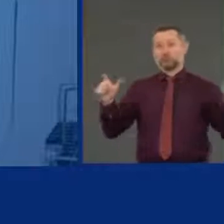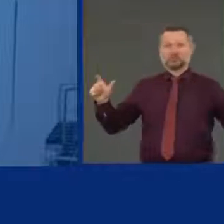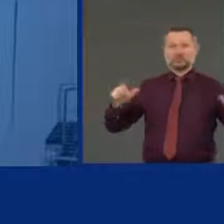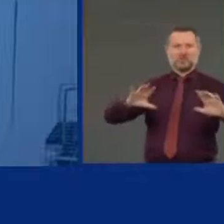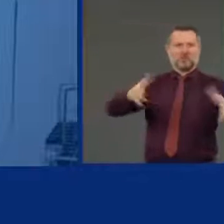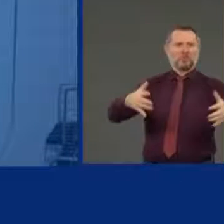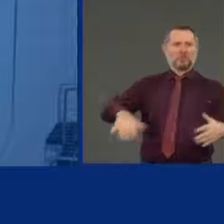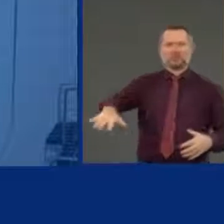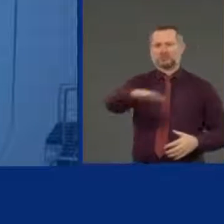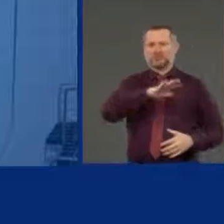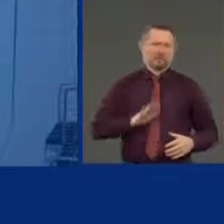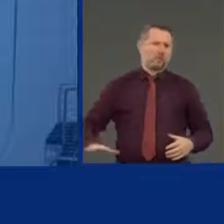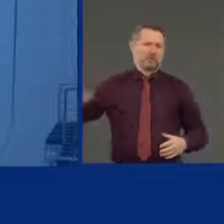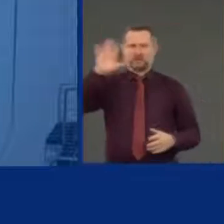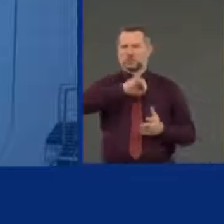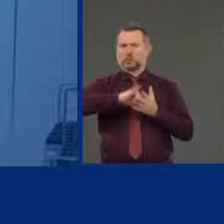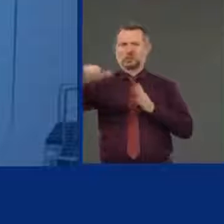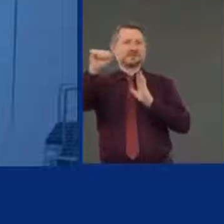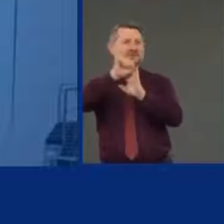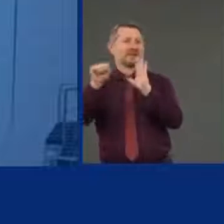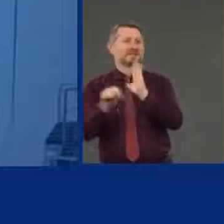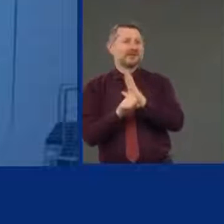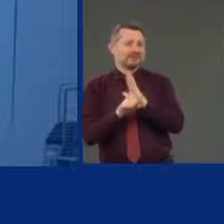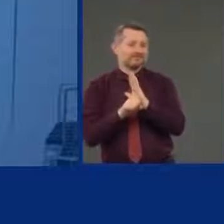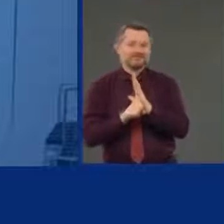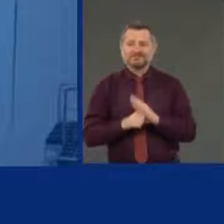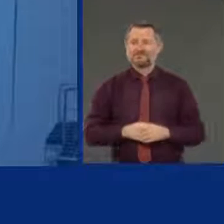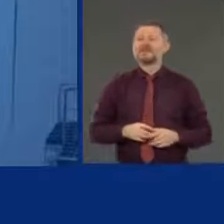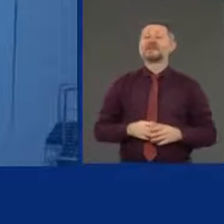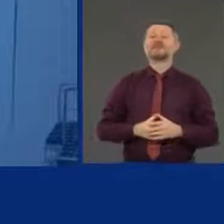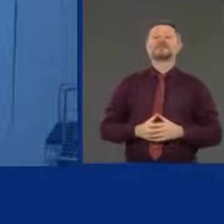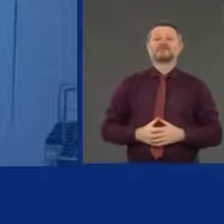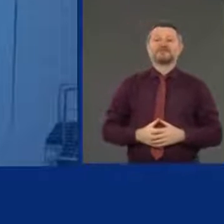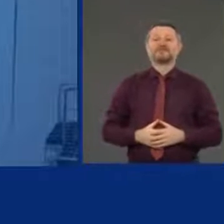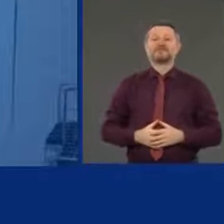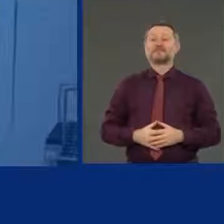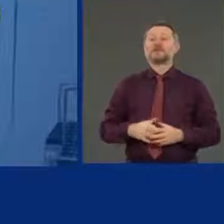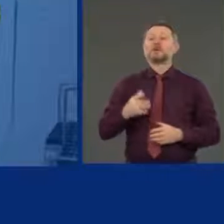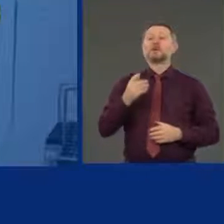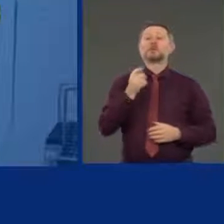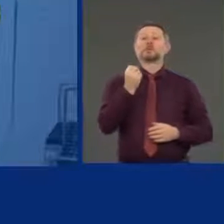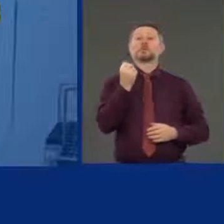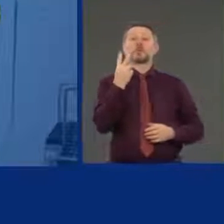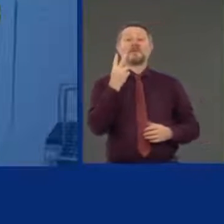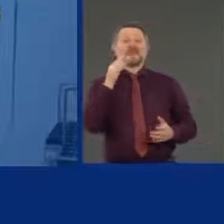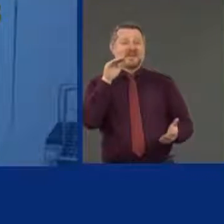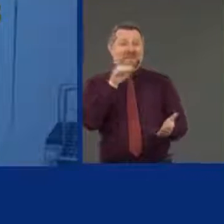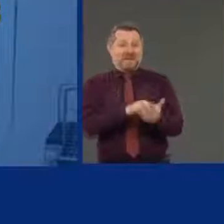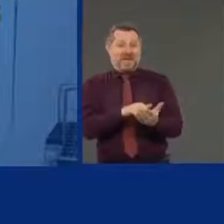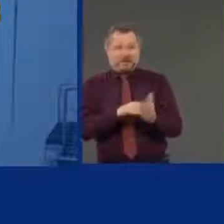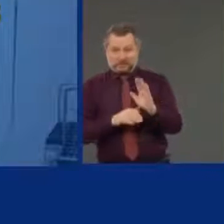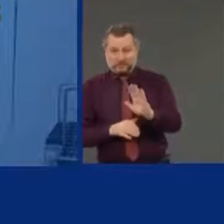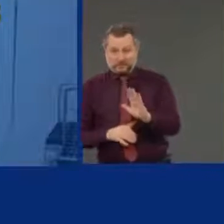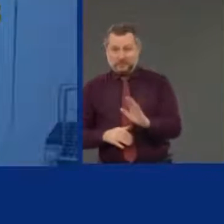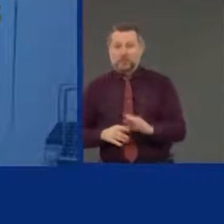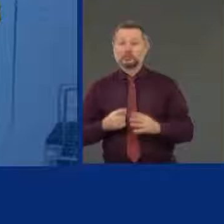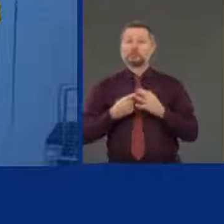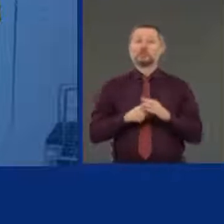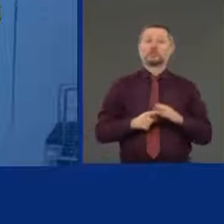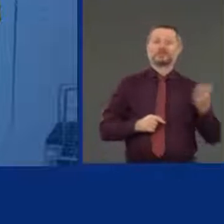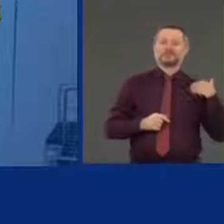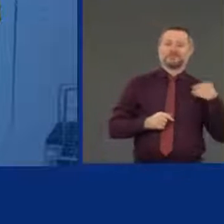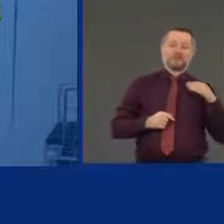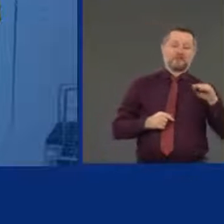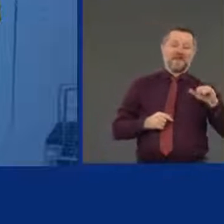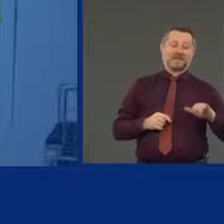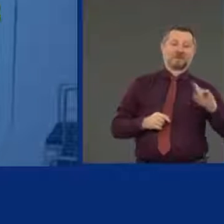state, to find out where we've been. 12,000 starting 5/1 to